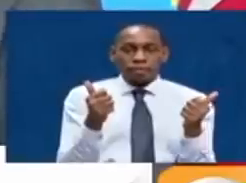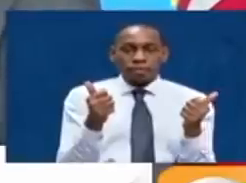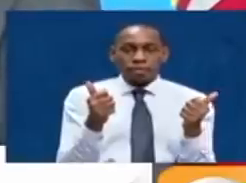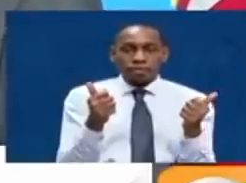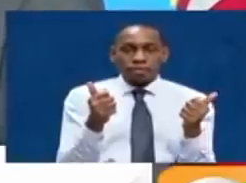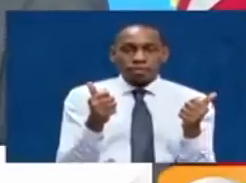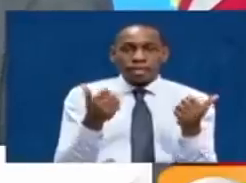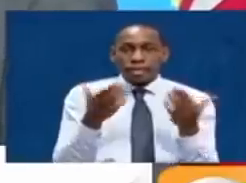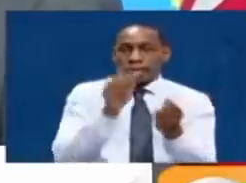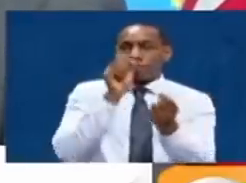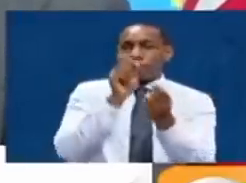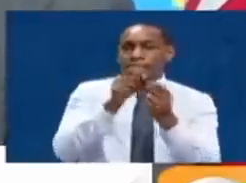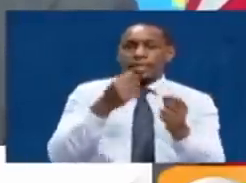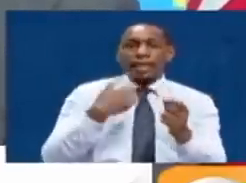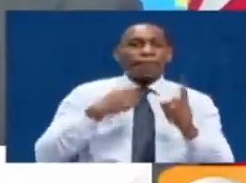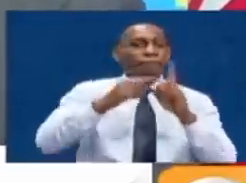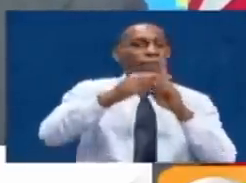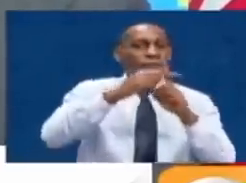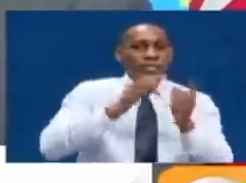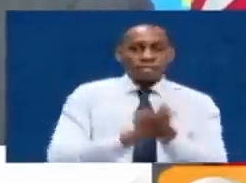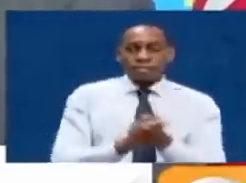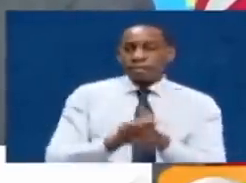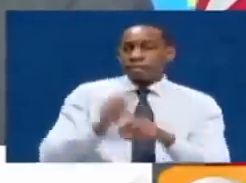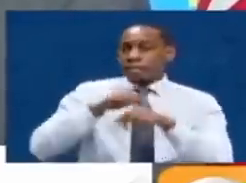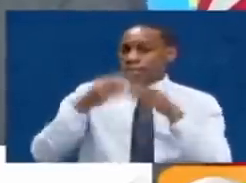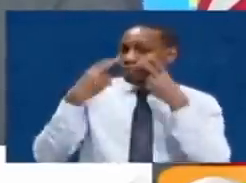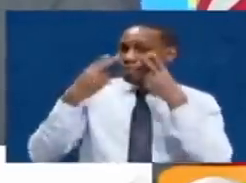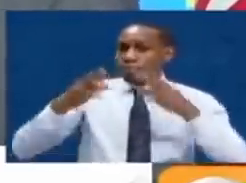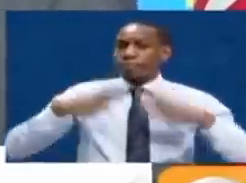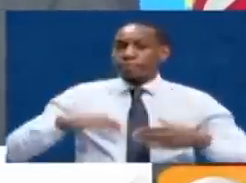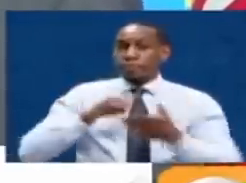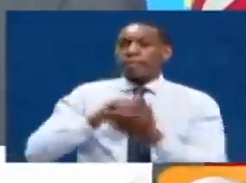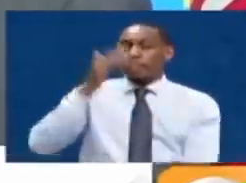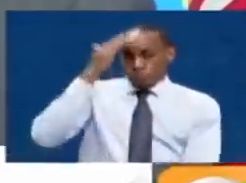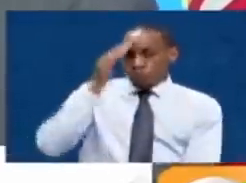you know, to be tested positive. And when you see people that